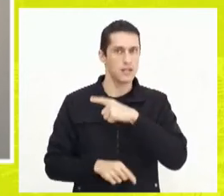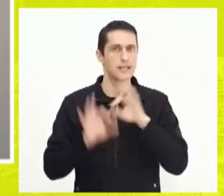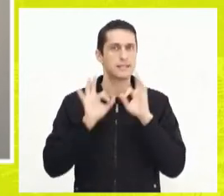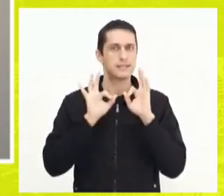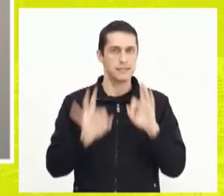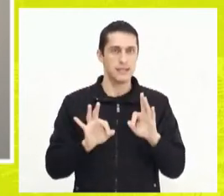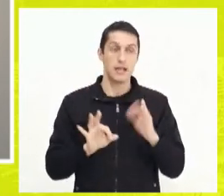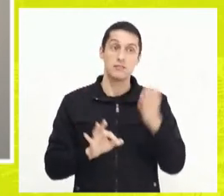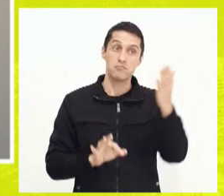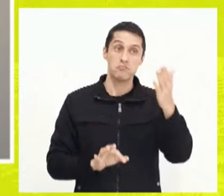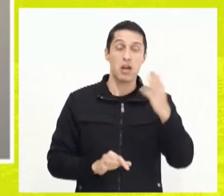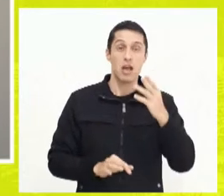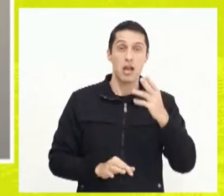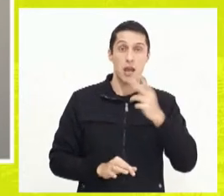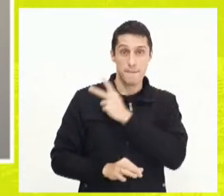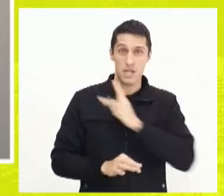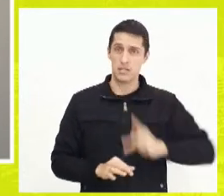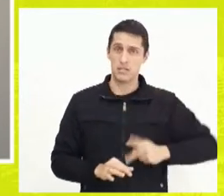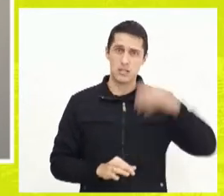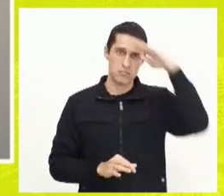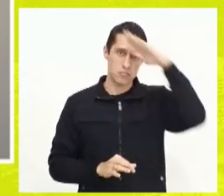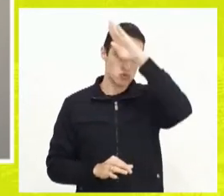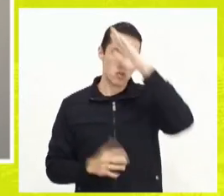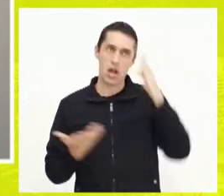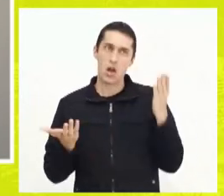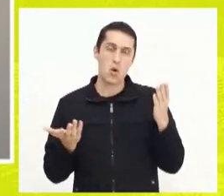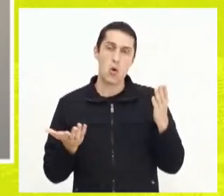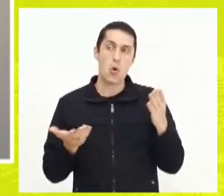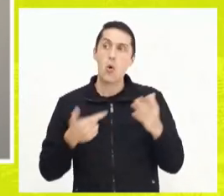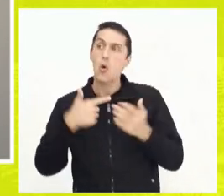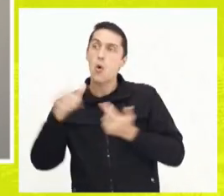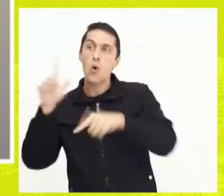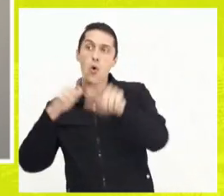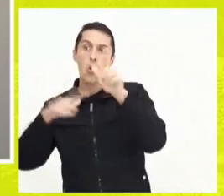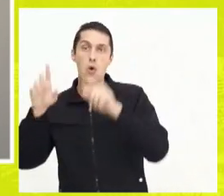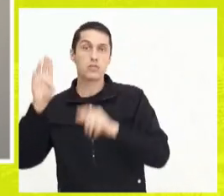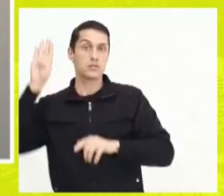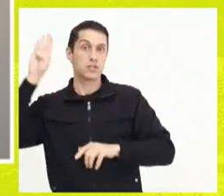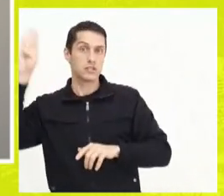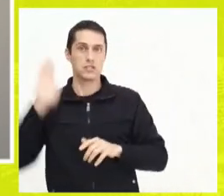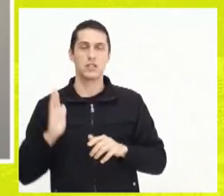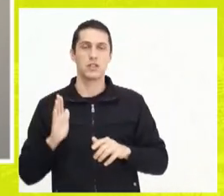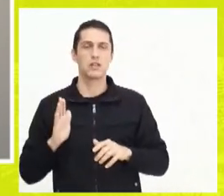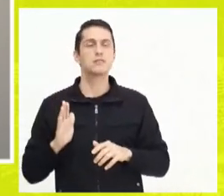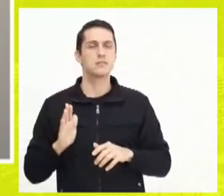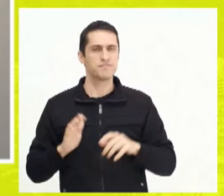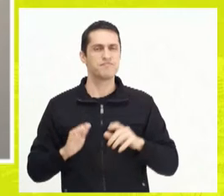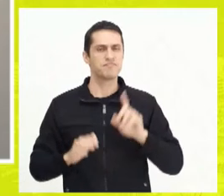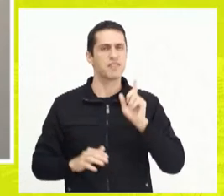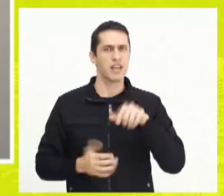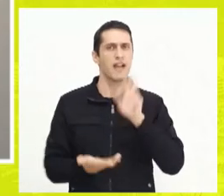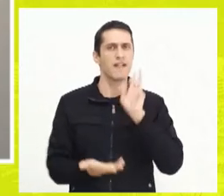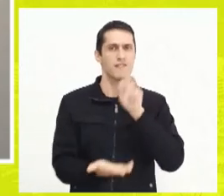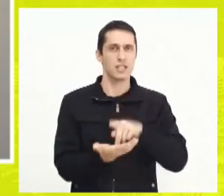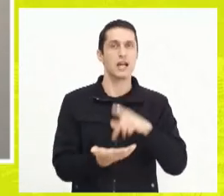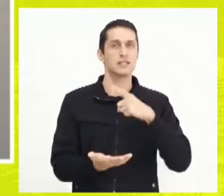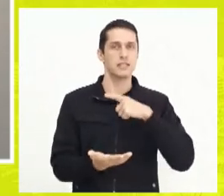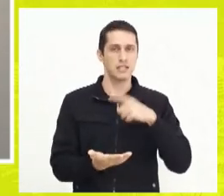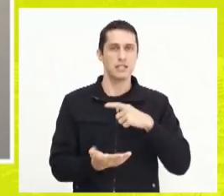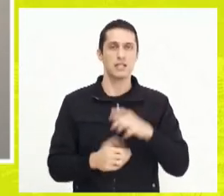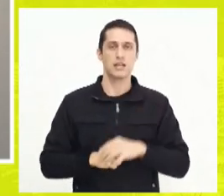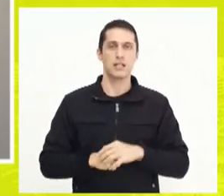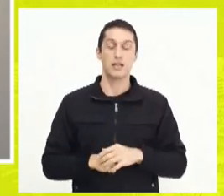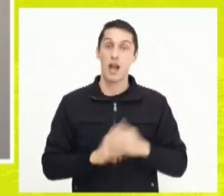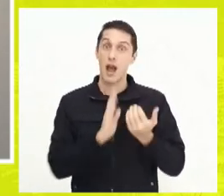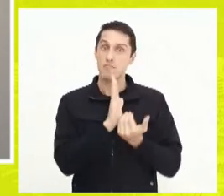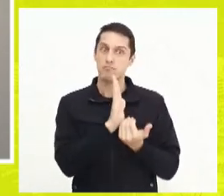other candidates it's a practice supporters are filming exposing people and this has to be worked and i have